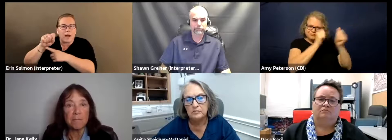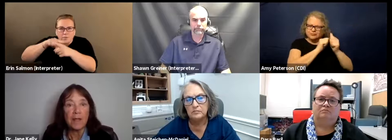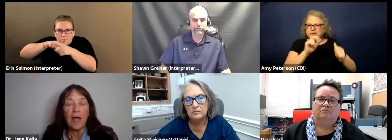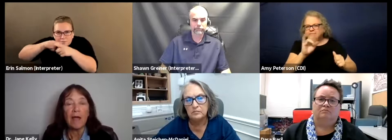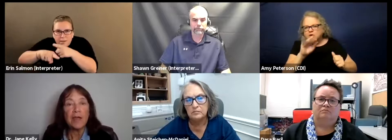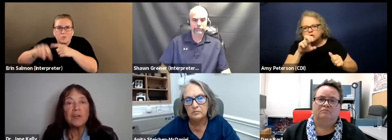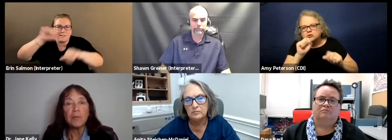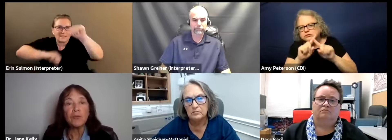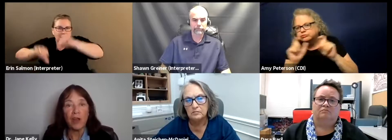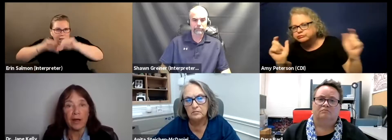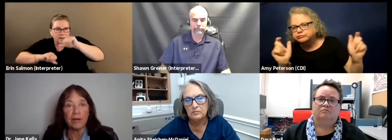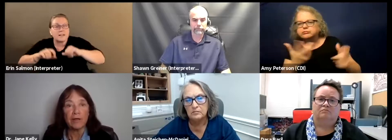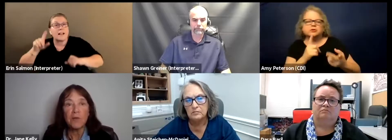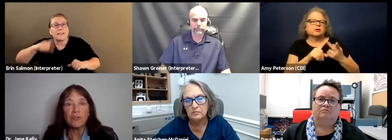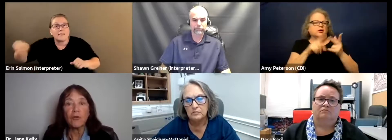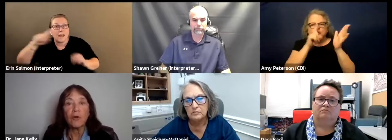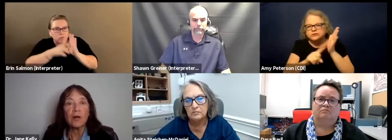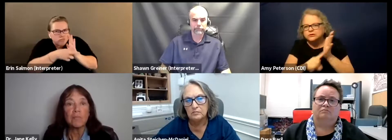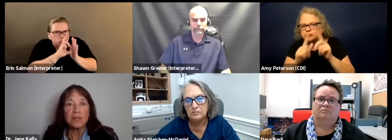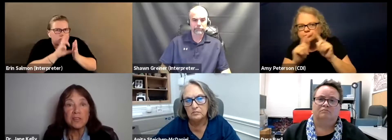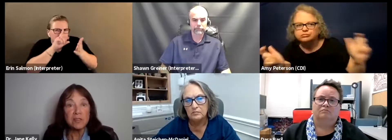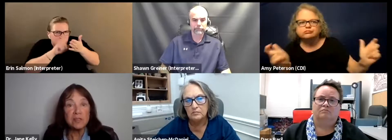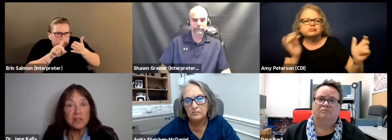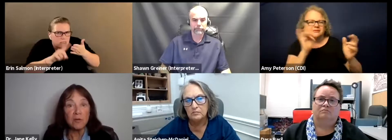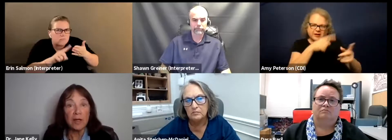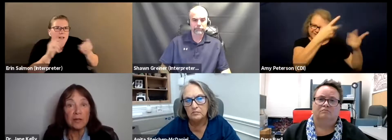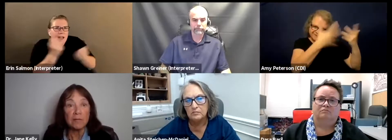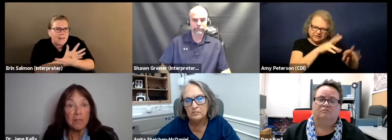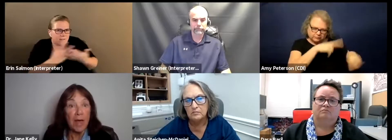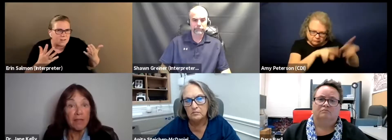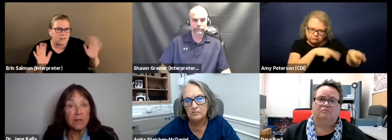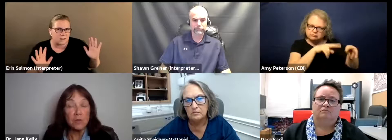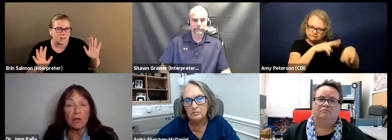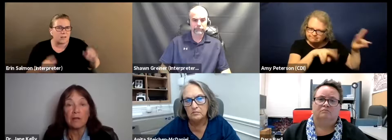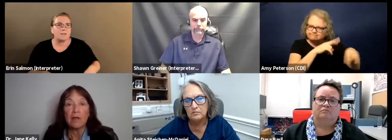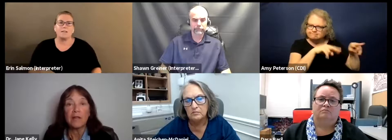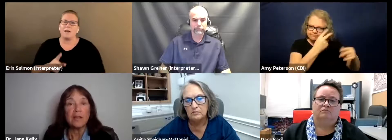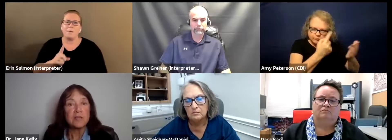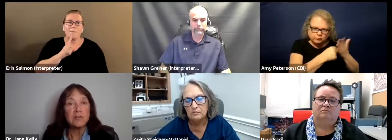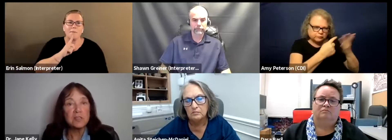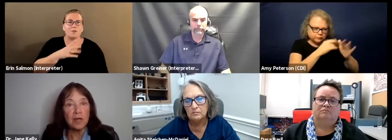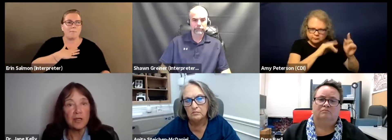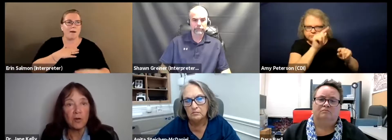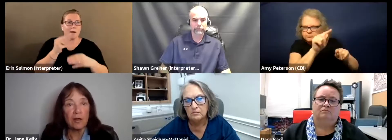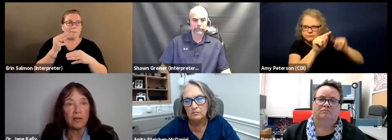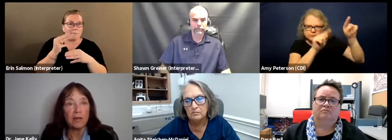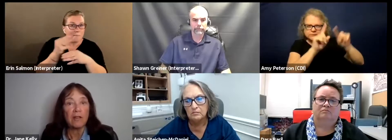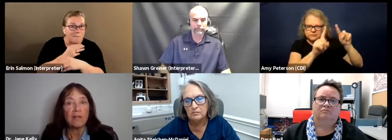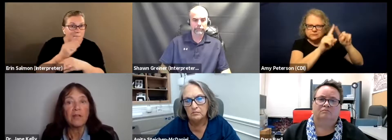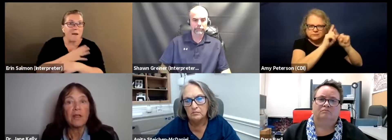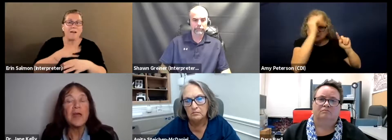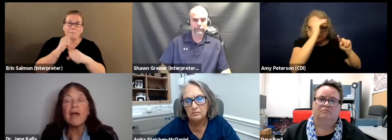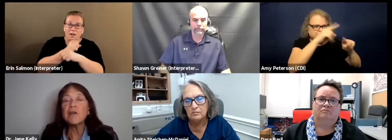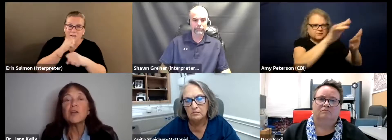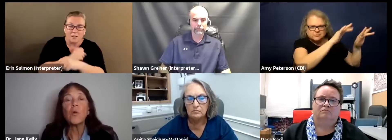in, and they double check to make sure my statistics are right, my math is right, that I did the study correctly,